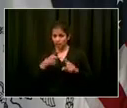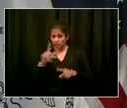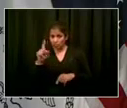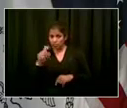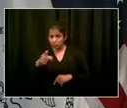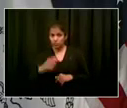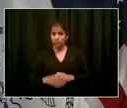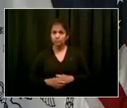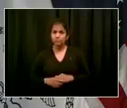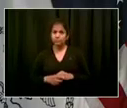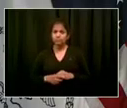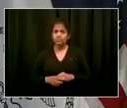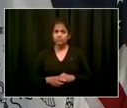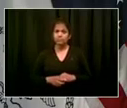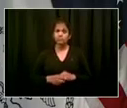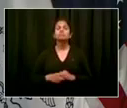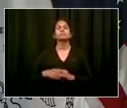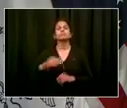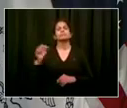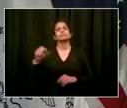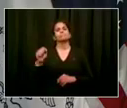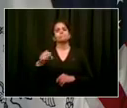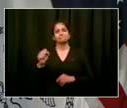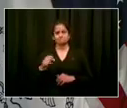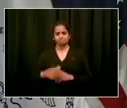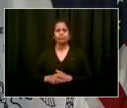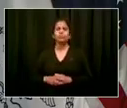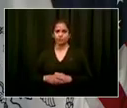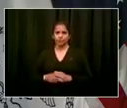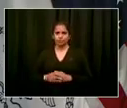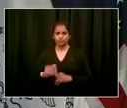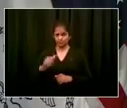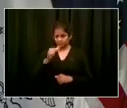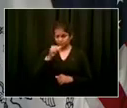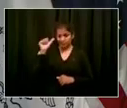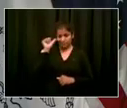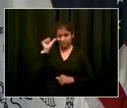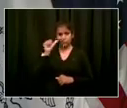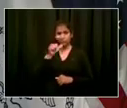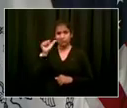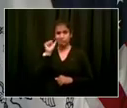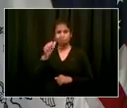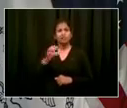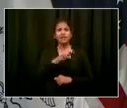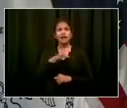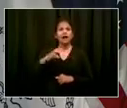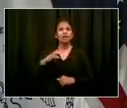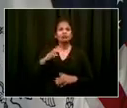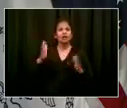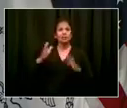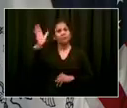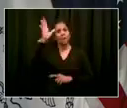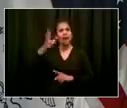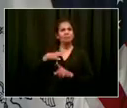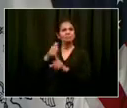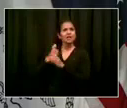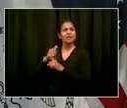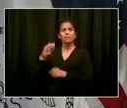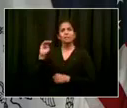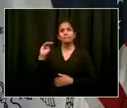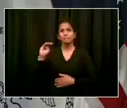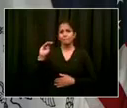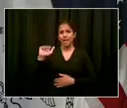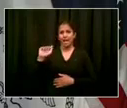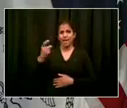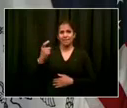And then yesterday, Congressman Max Rose called you the worst mayor in the city's history. Given